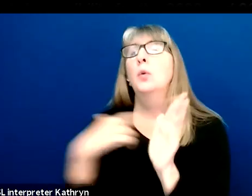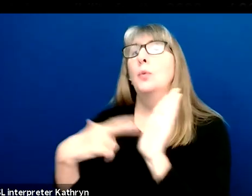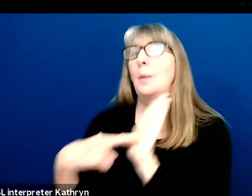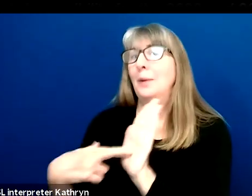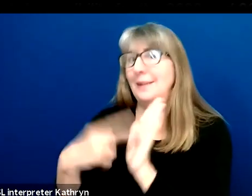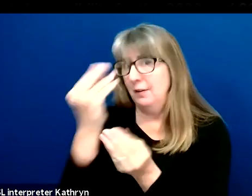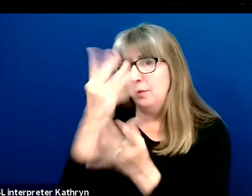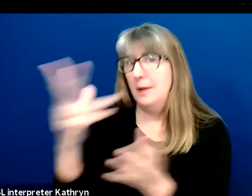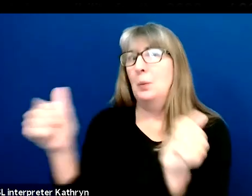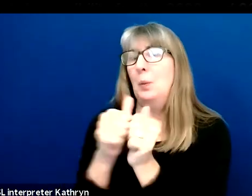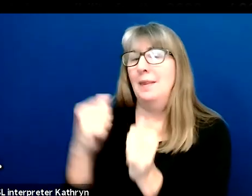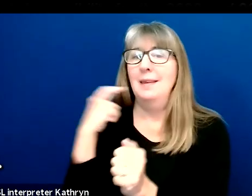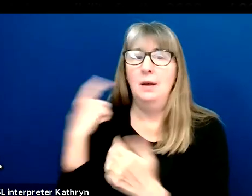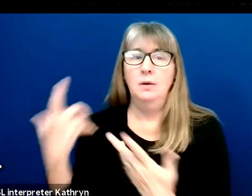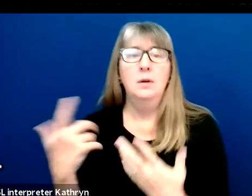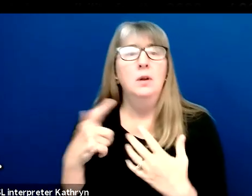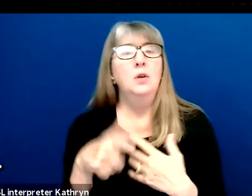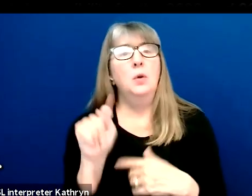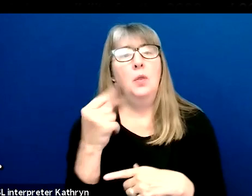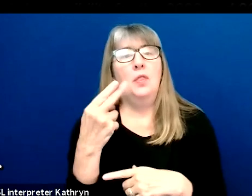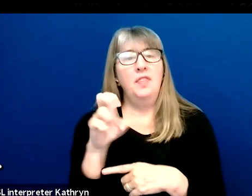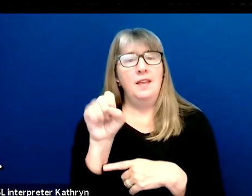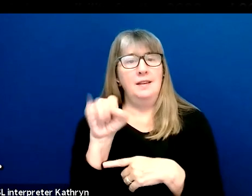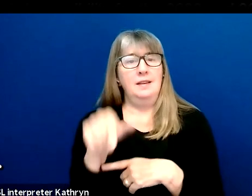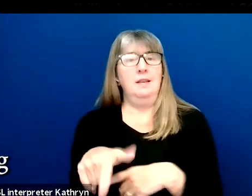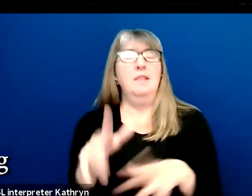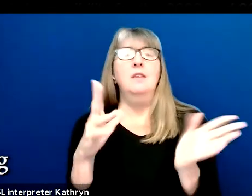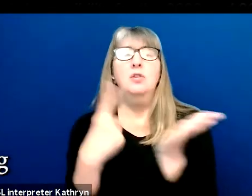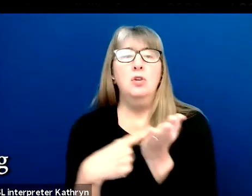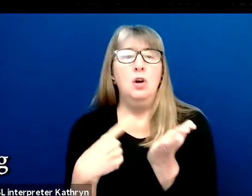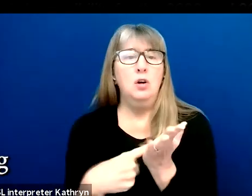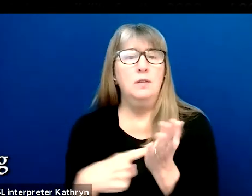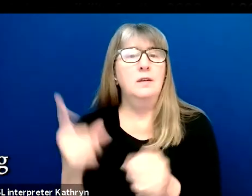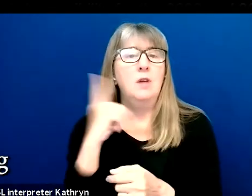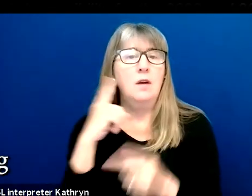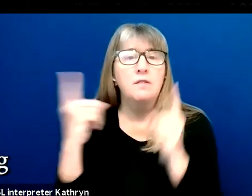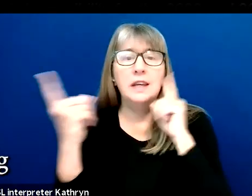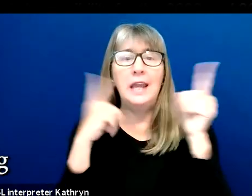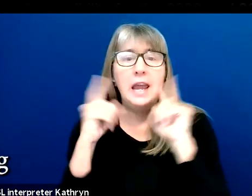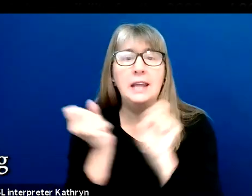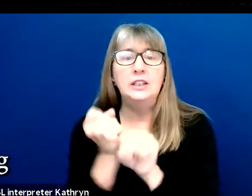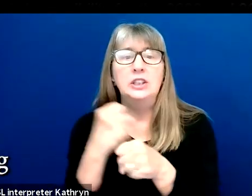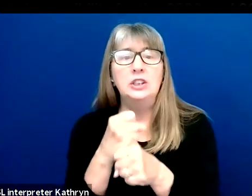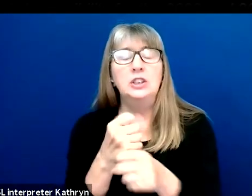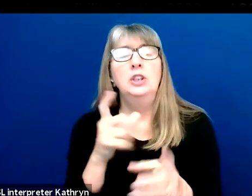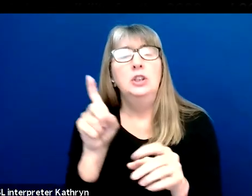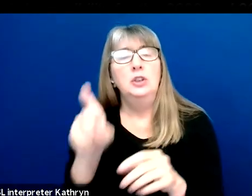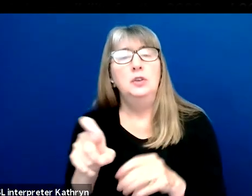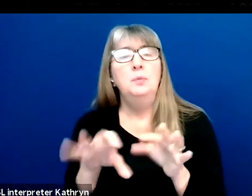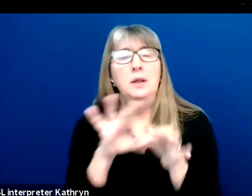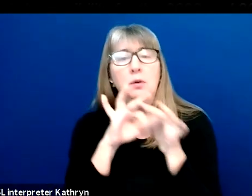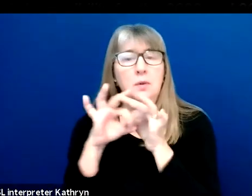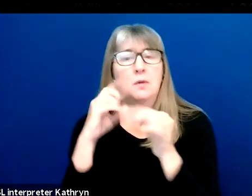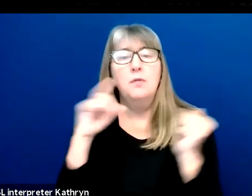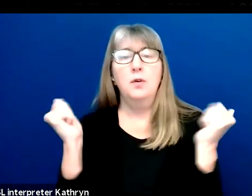So the thesis of this talk is that sonification should be ubiquitous at meetings. This talk is based around sonifying